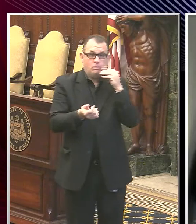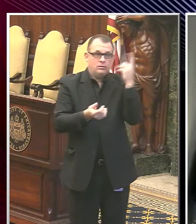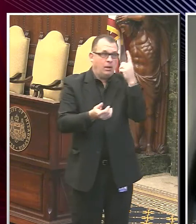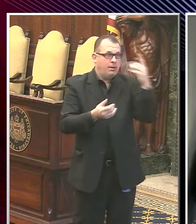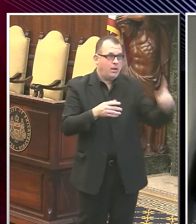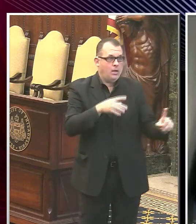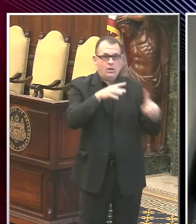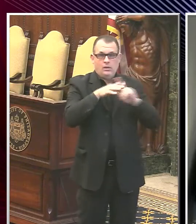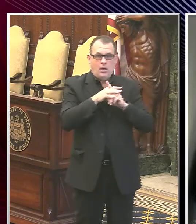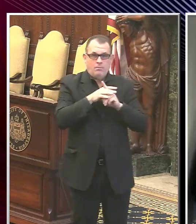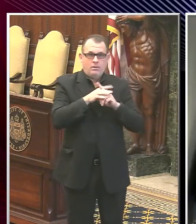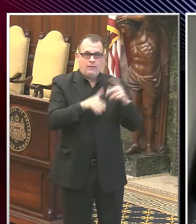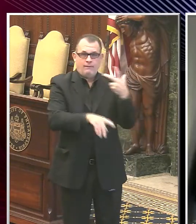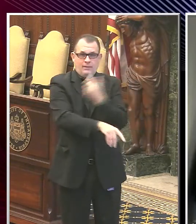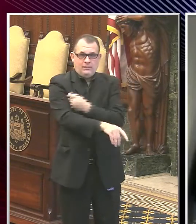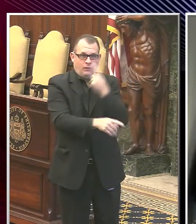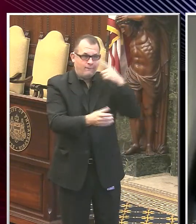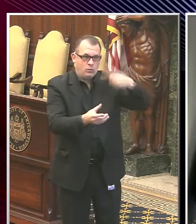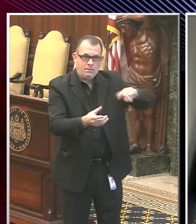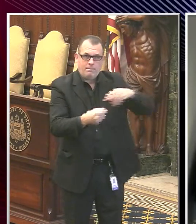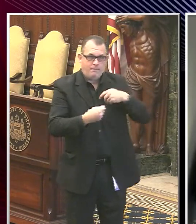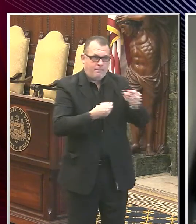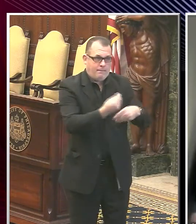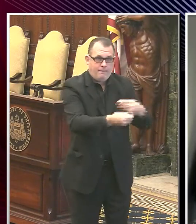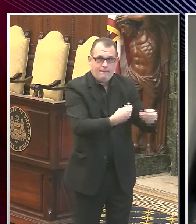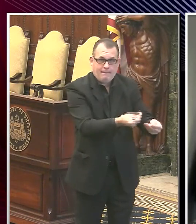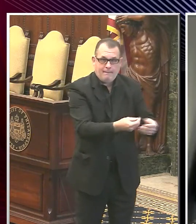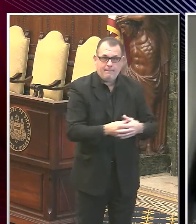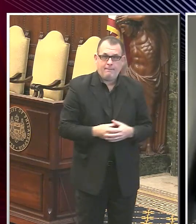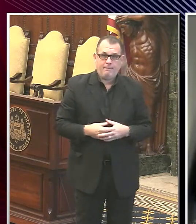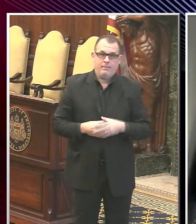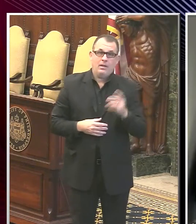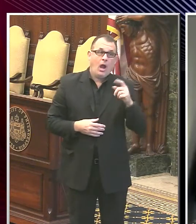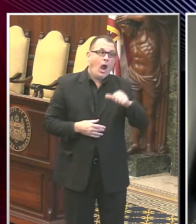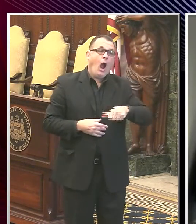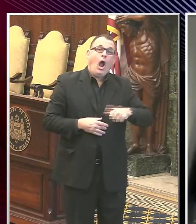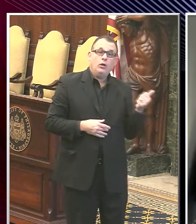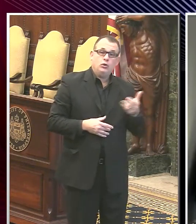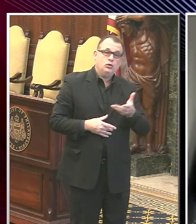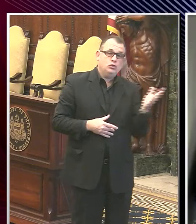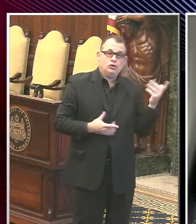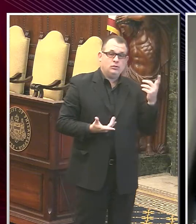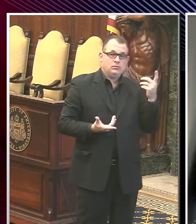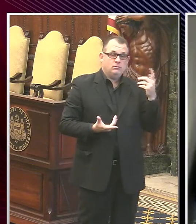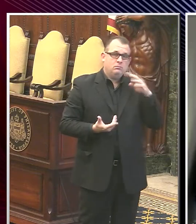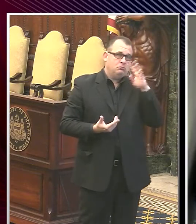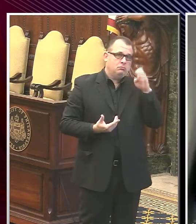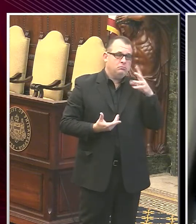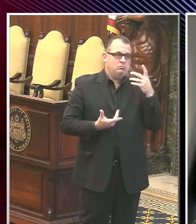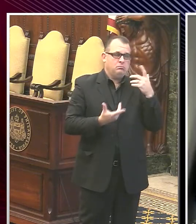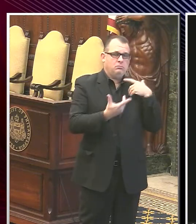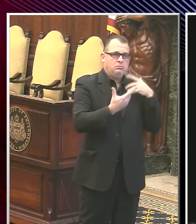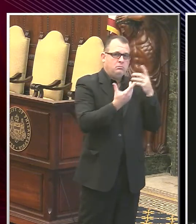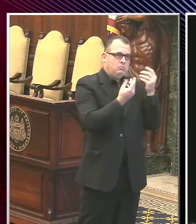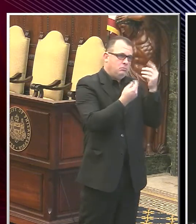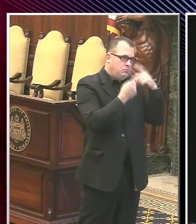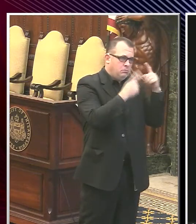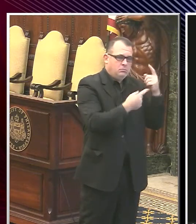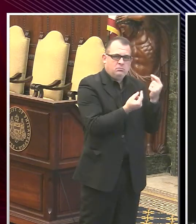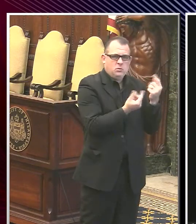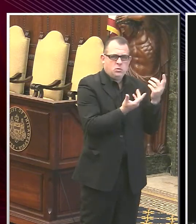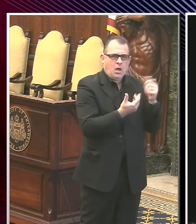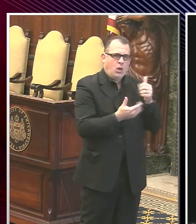home staff. We'll come up with other mechanisms for people who are not affiliated with those large institutions. How